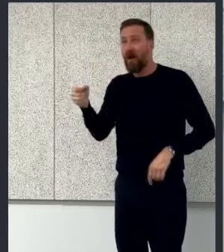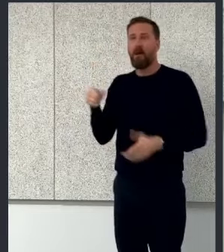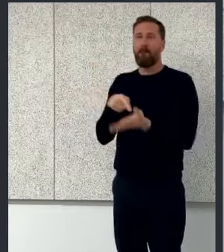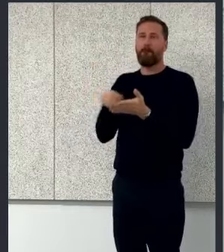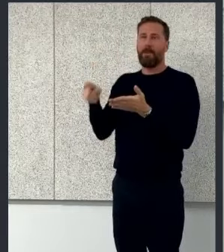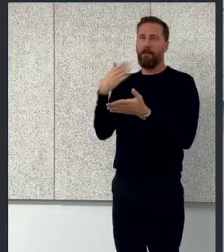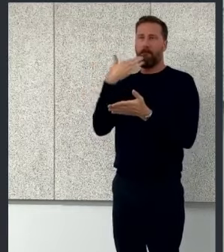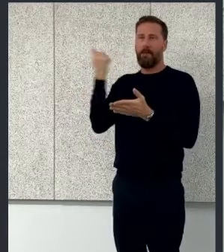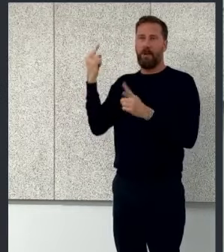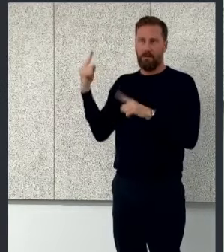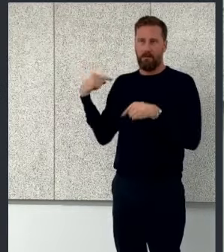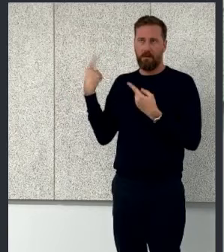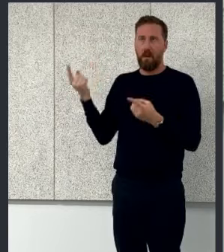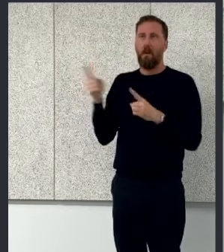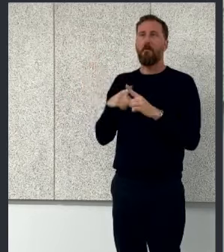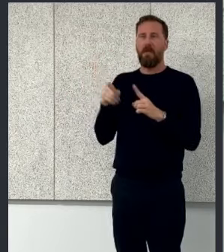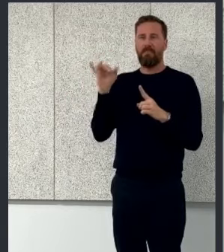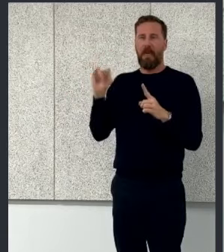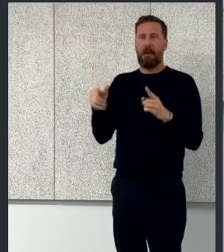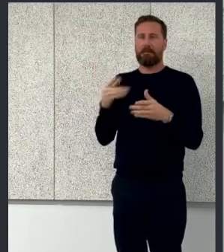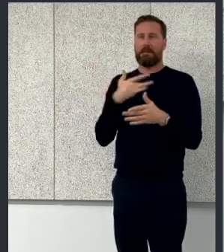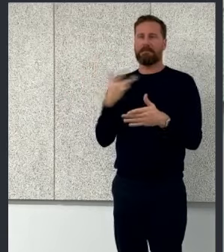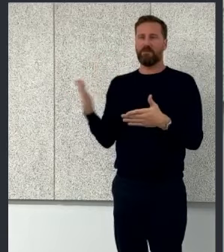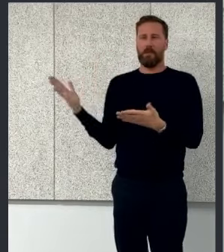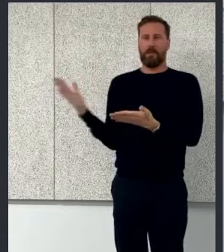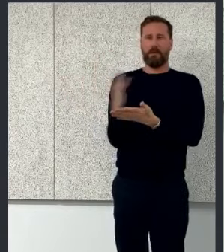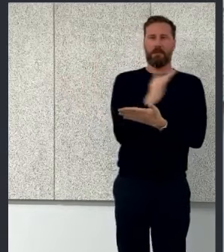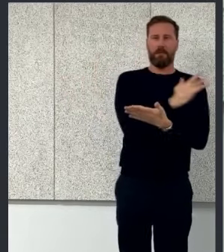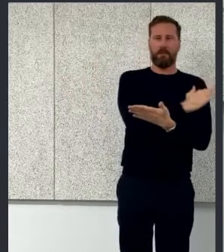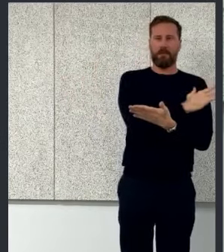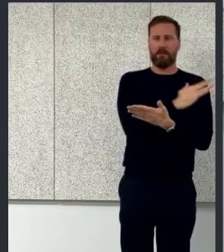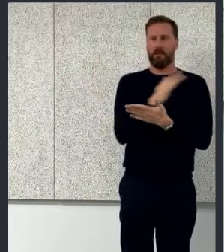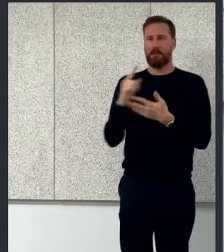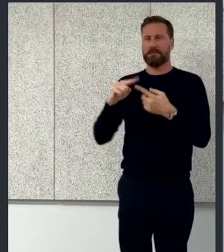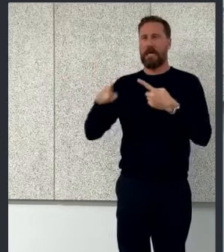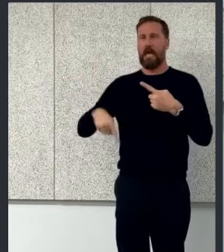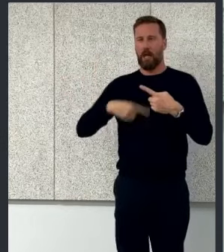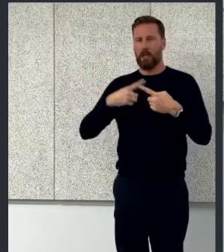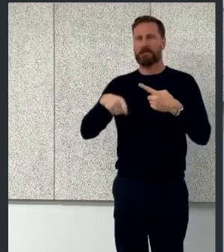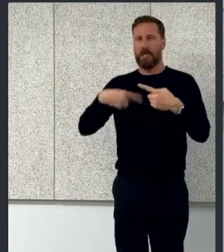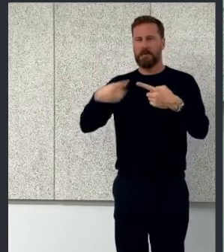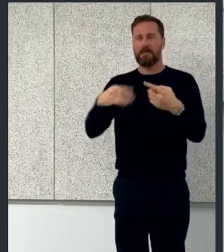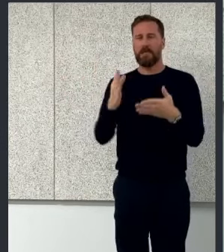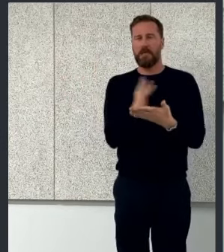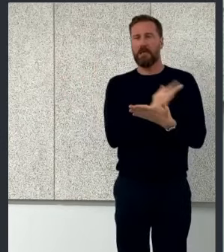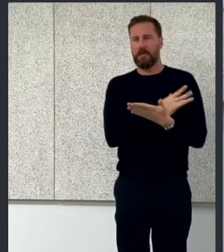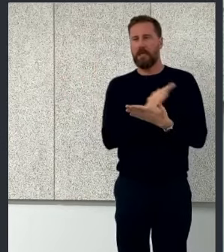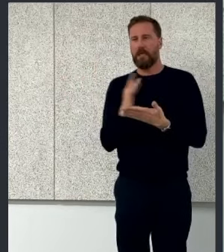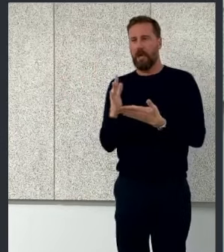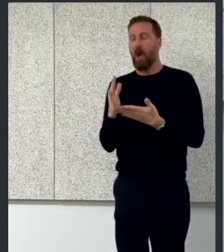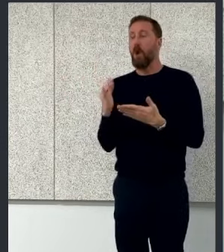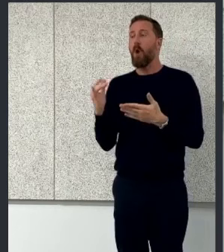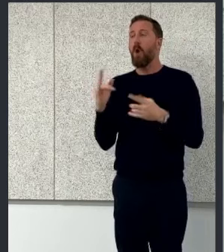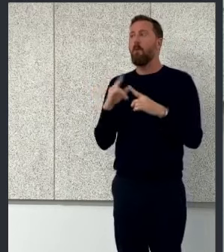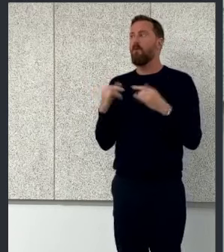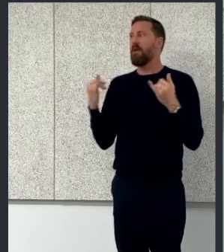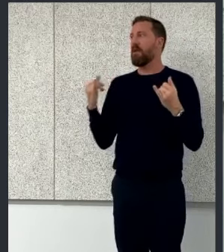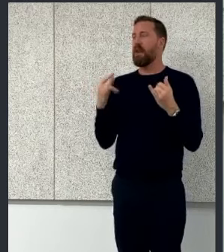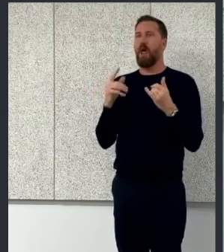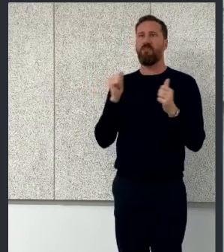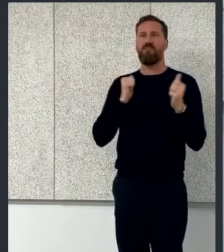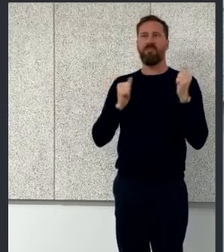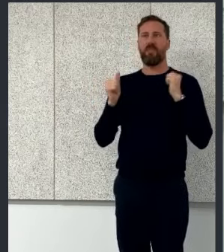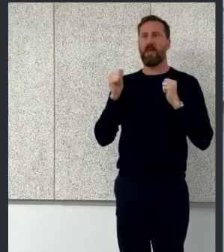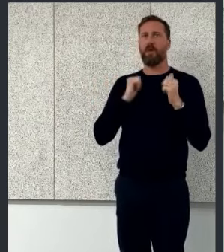thing we can do as a theater community, there's a lot of doom and gloom over the course of